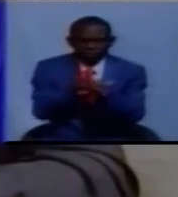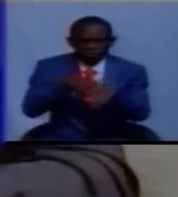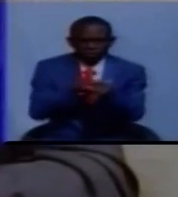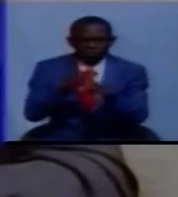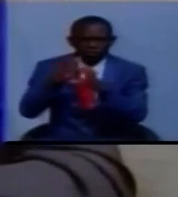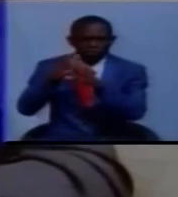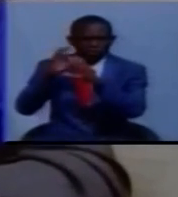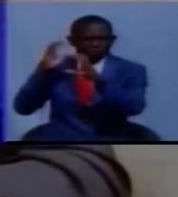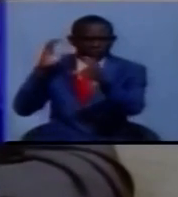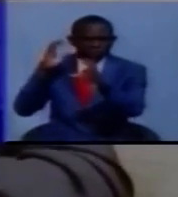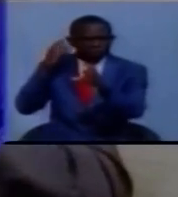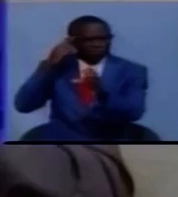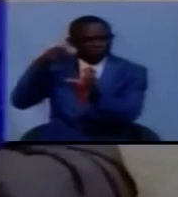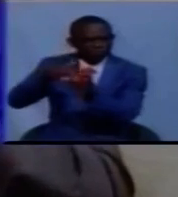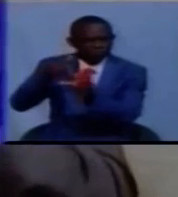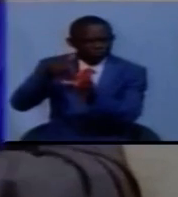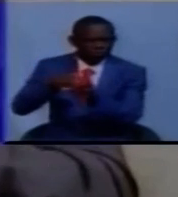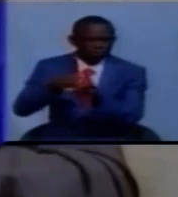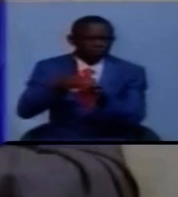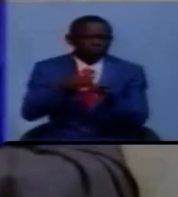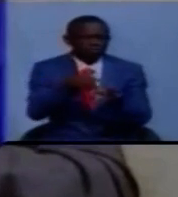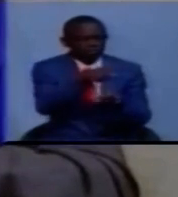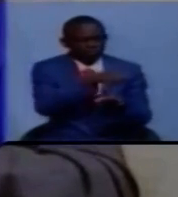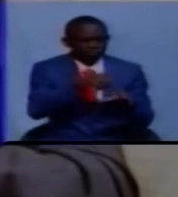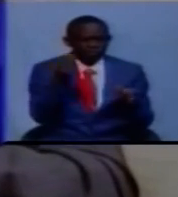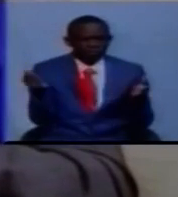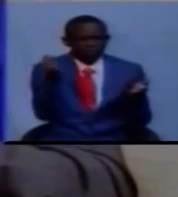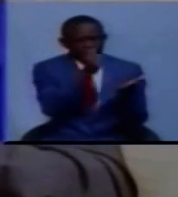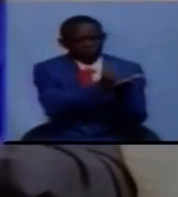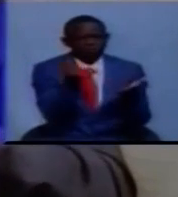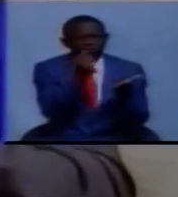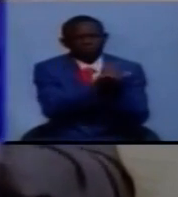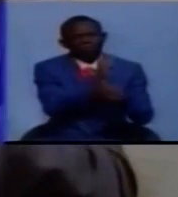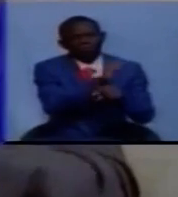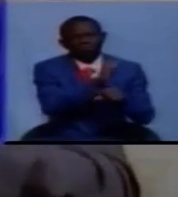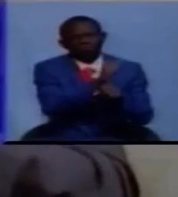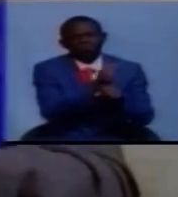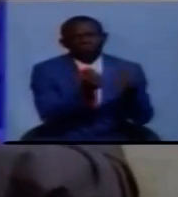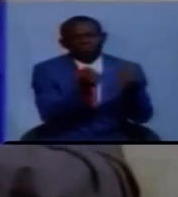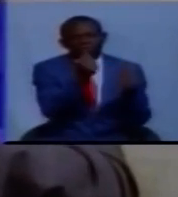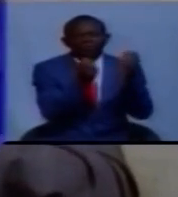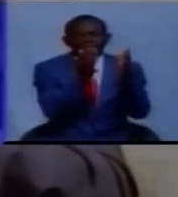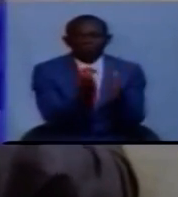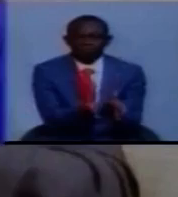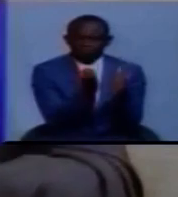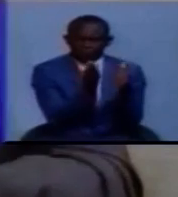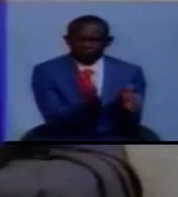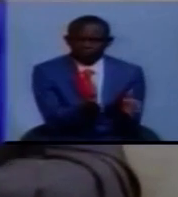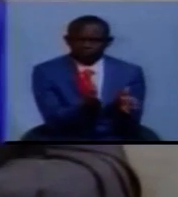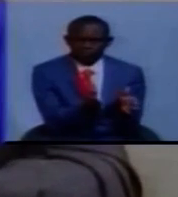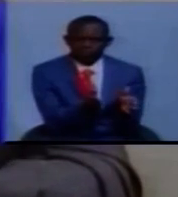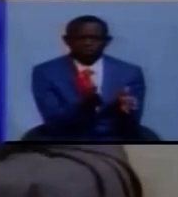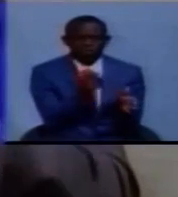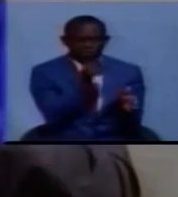transporters. Then the transporters have got issues, they have got contracts with the oil